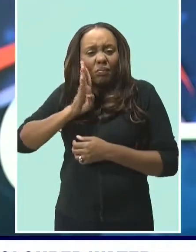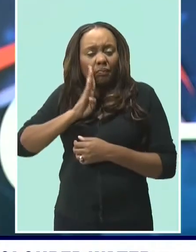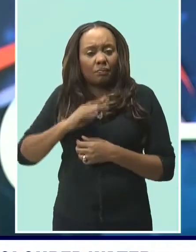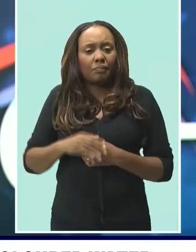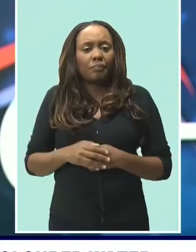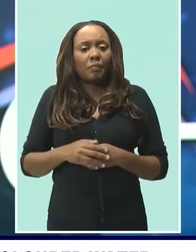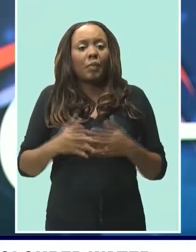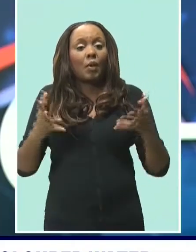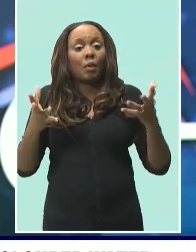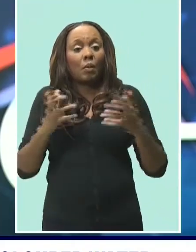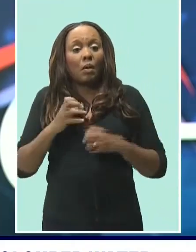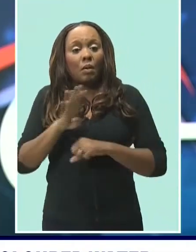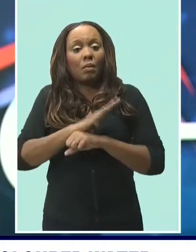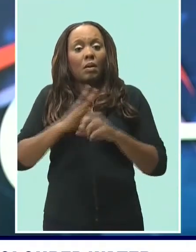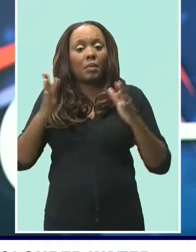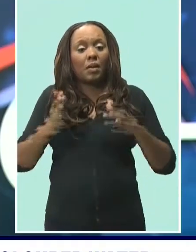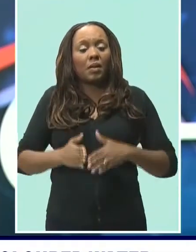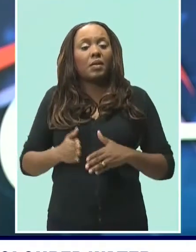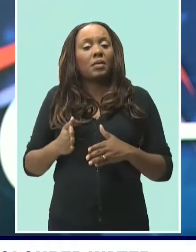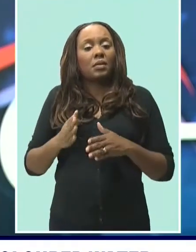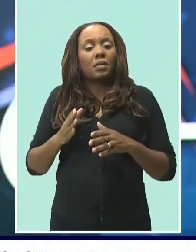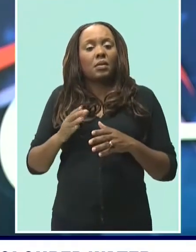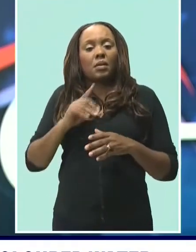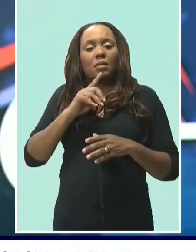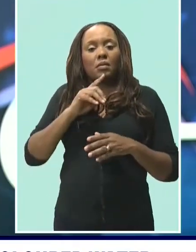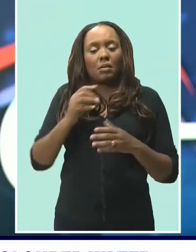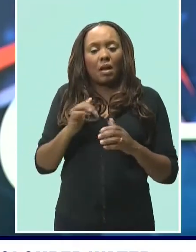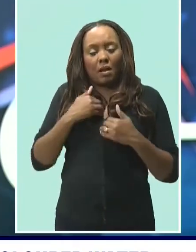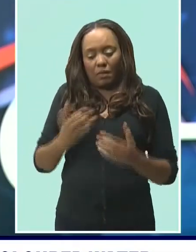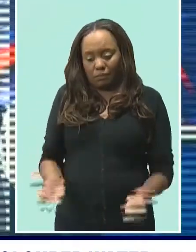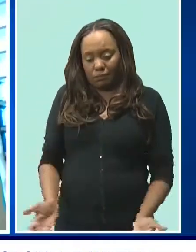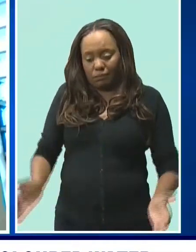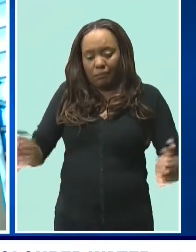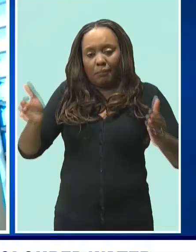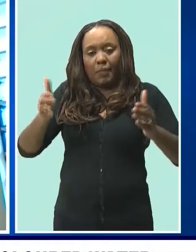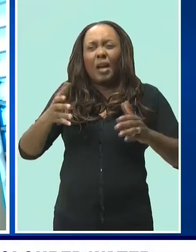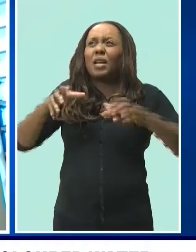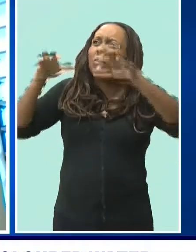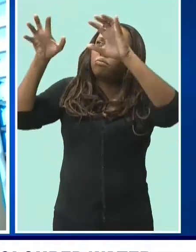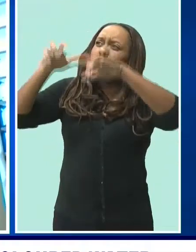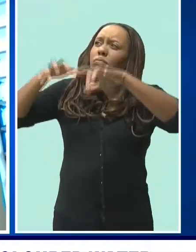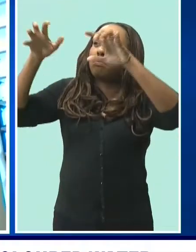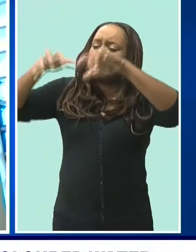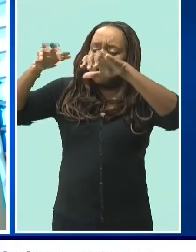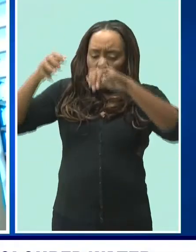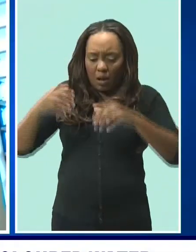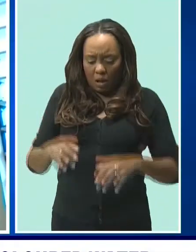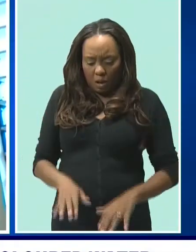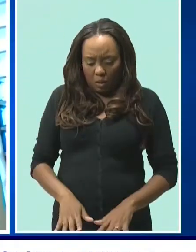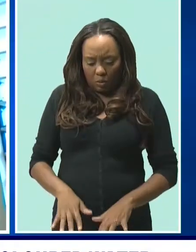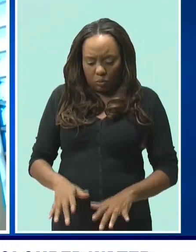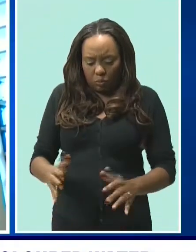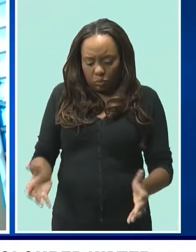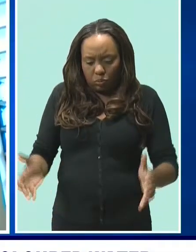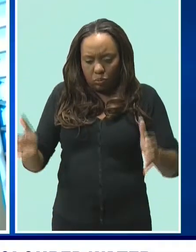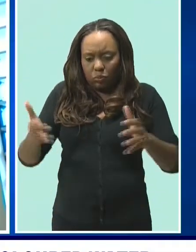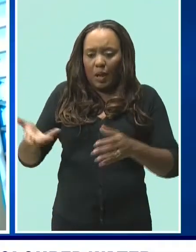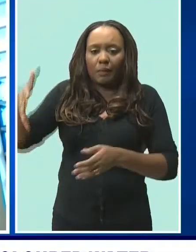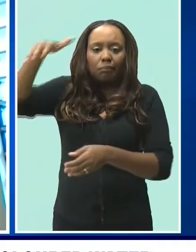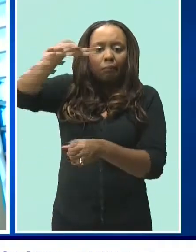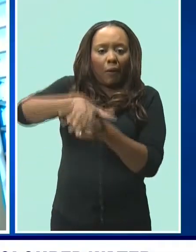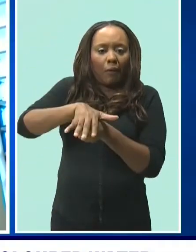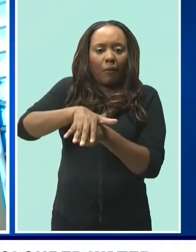collecting rainwater for non-potable use. If you do that, you then reduce the amount that